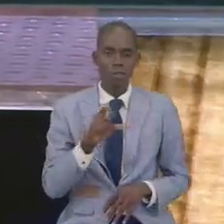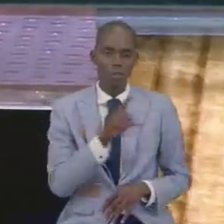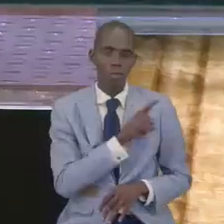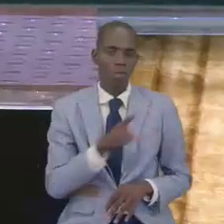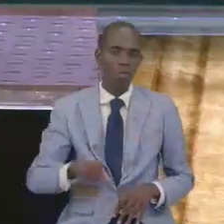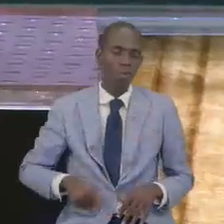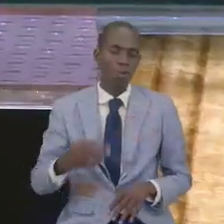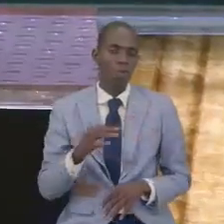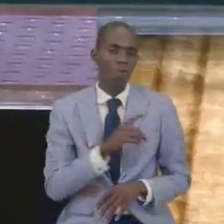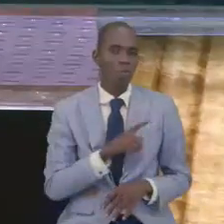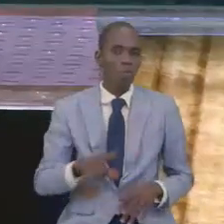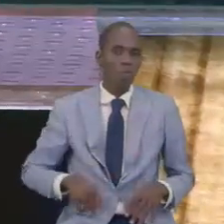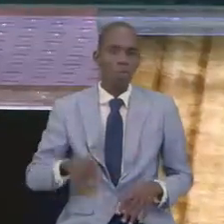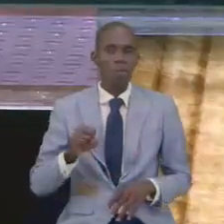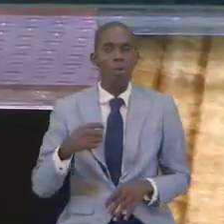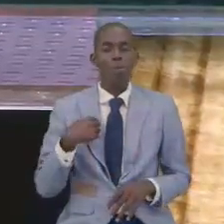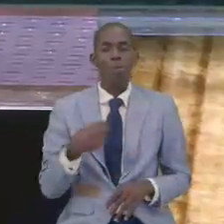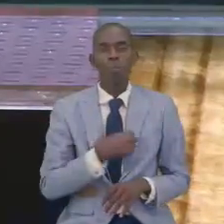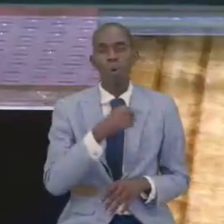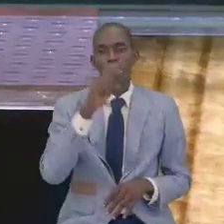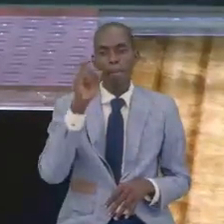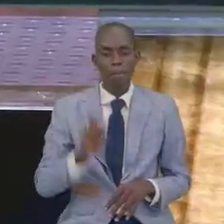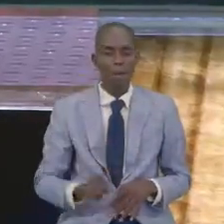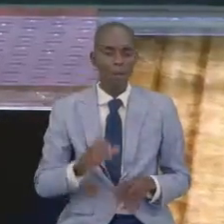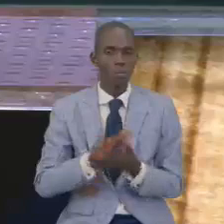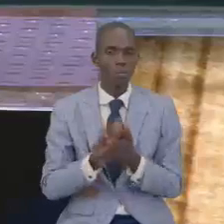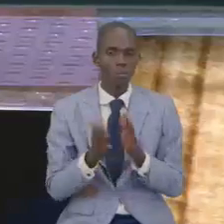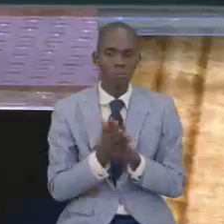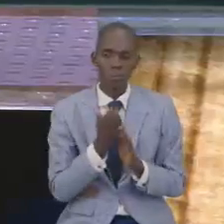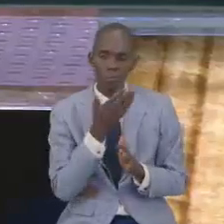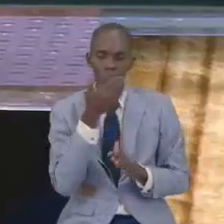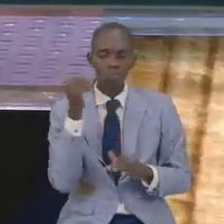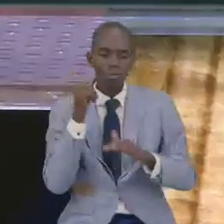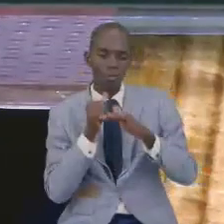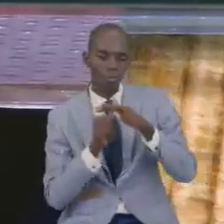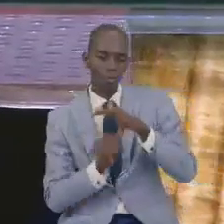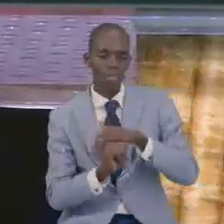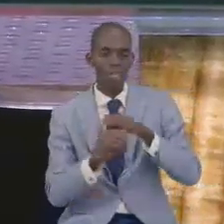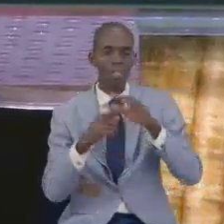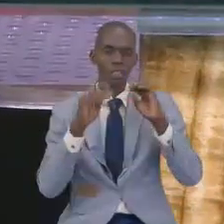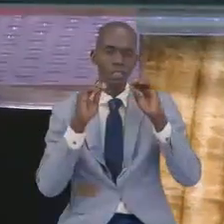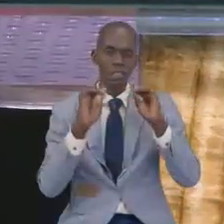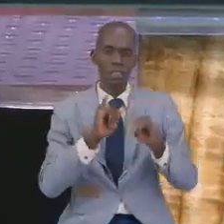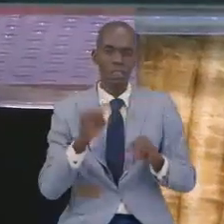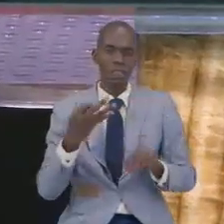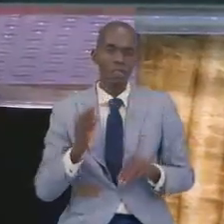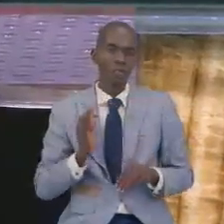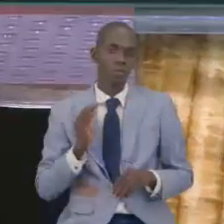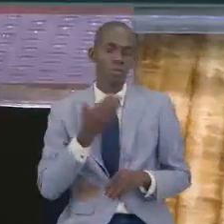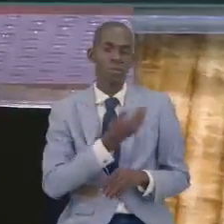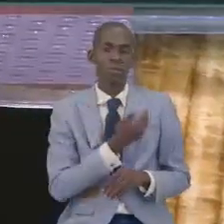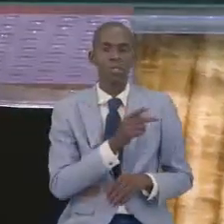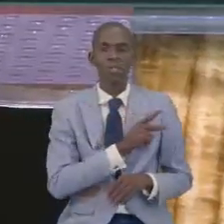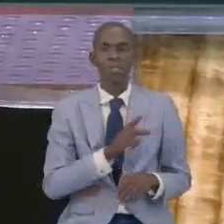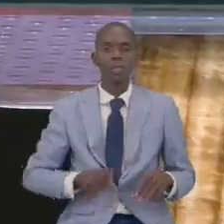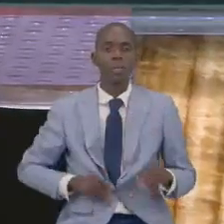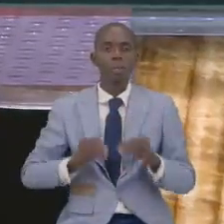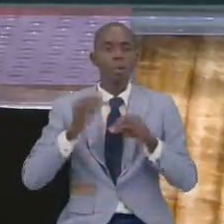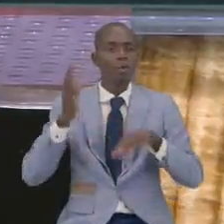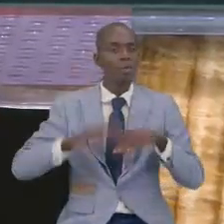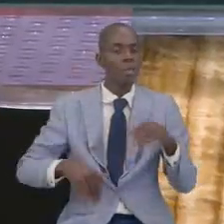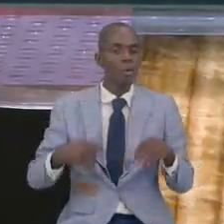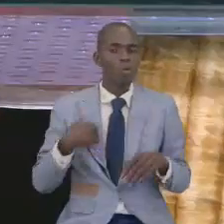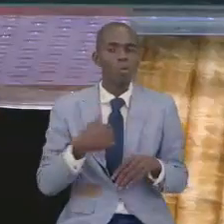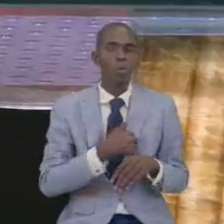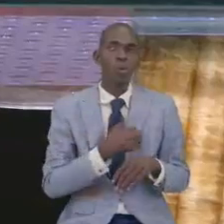must become better under the teaching of our King. More than we were last year,